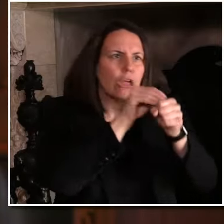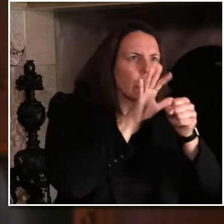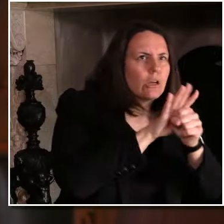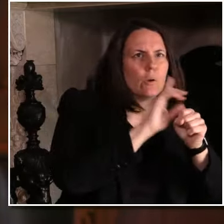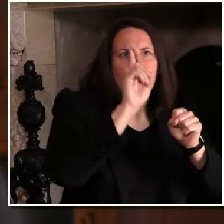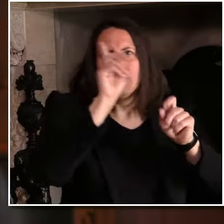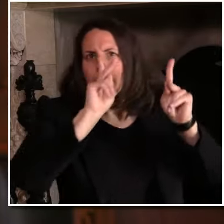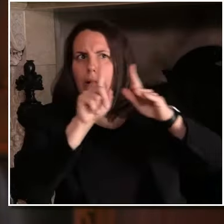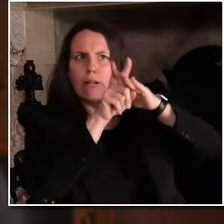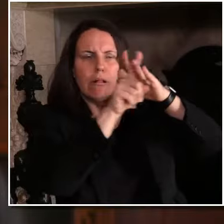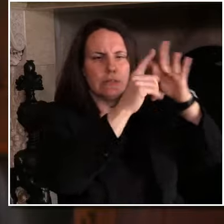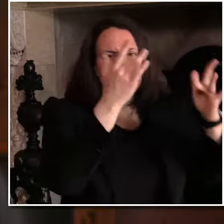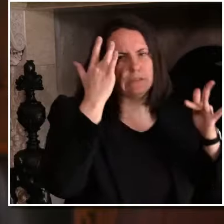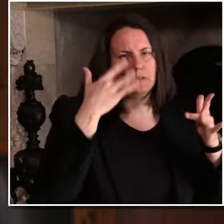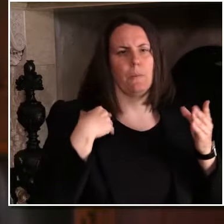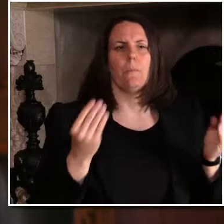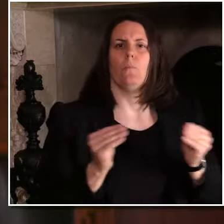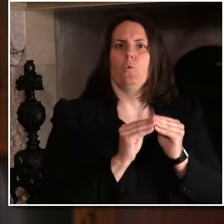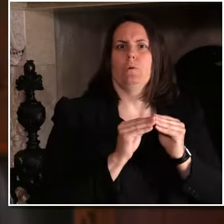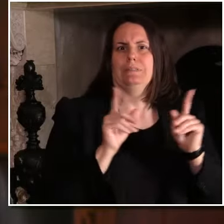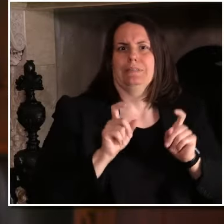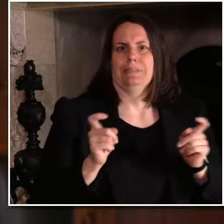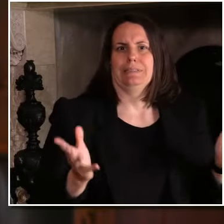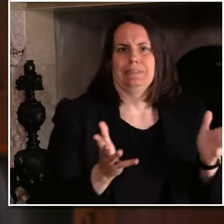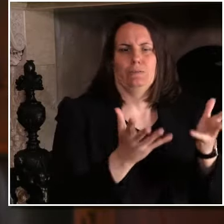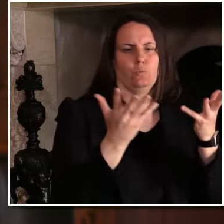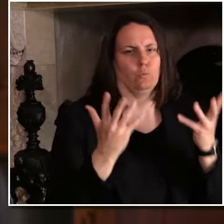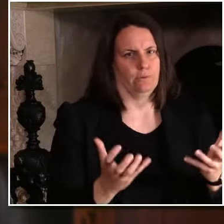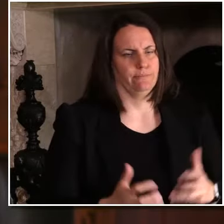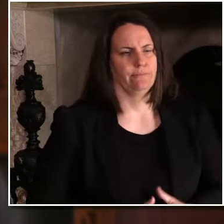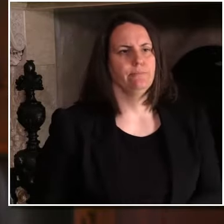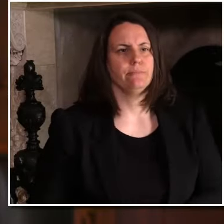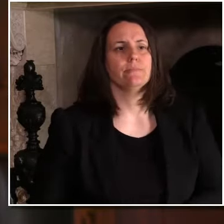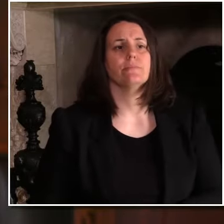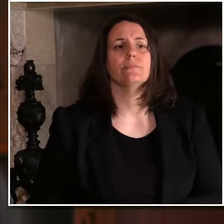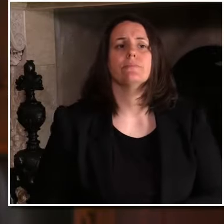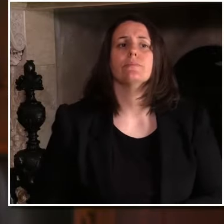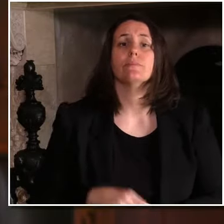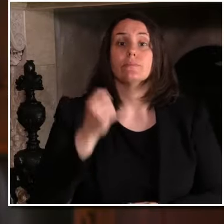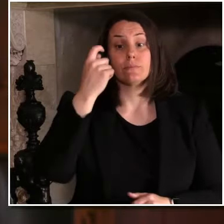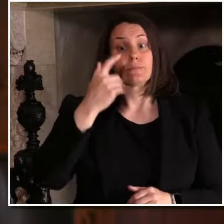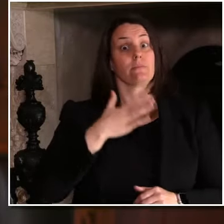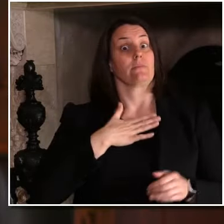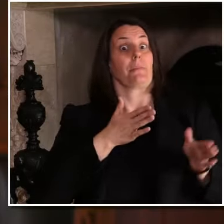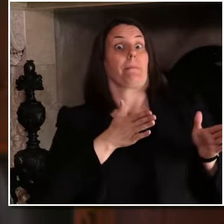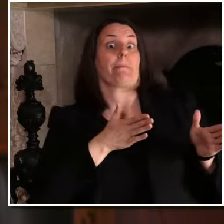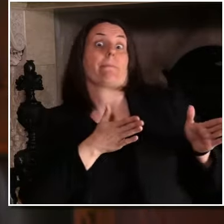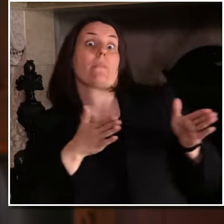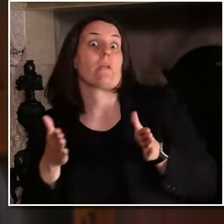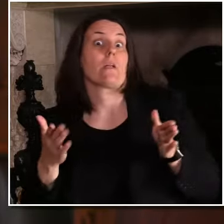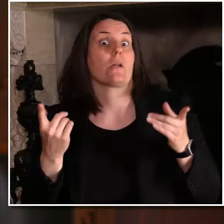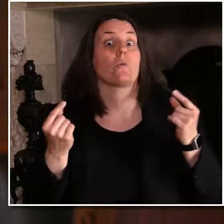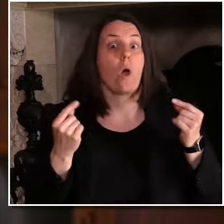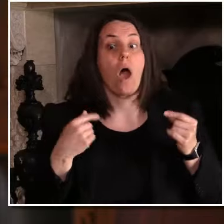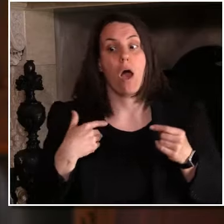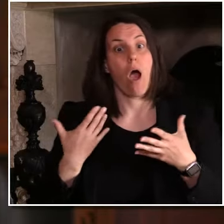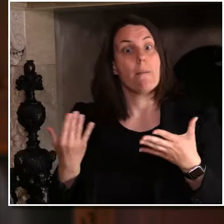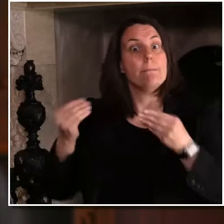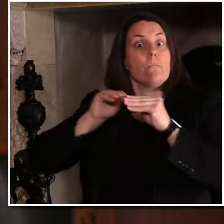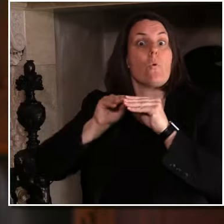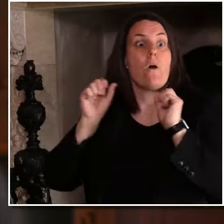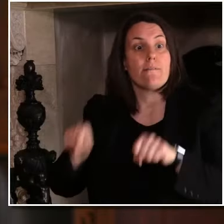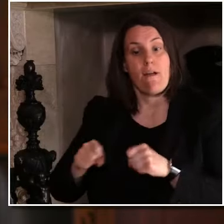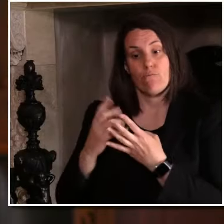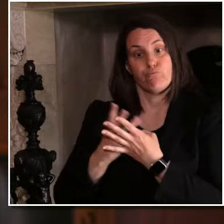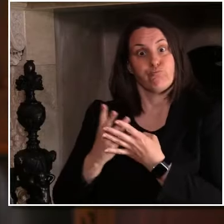interaction among people. And so part of our strategy as we are expanding our testing capacity is to make sure that we are